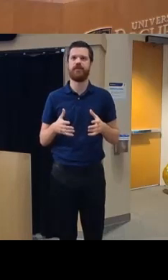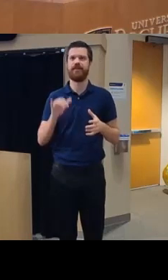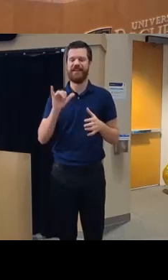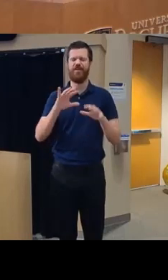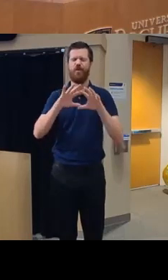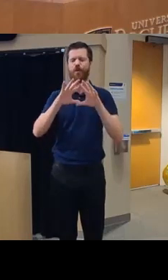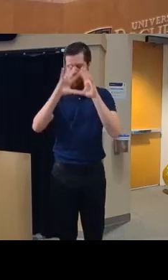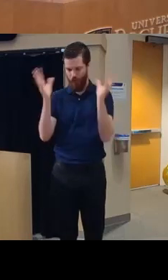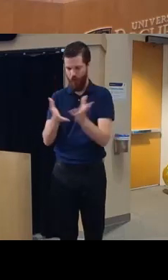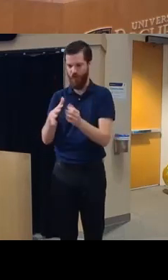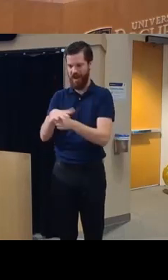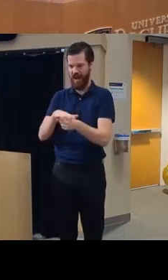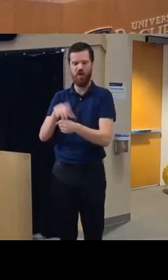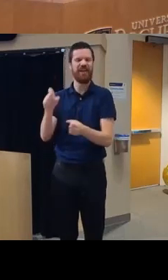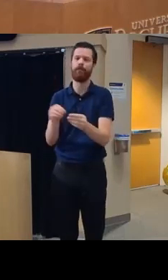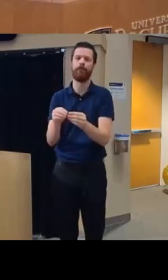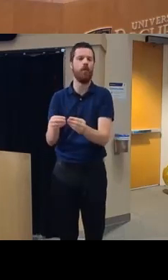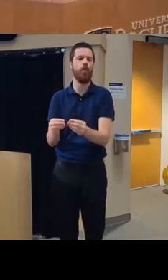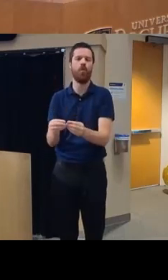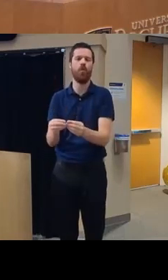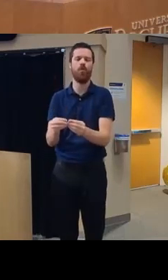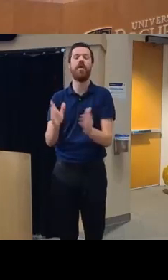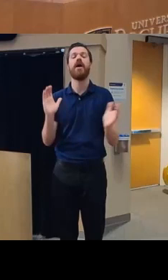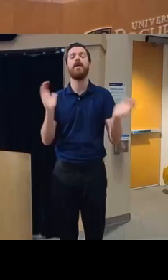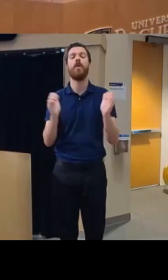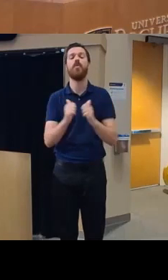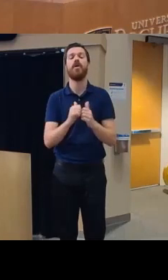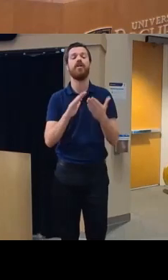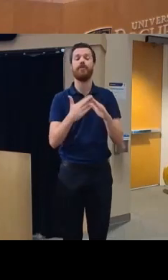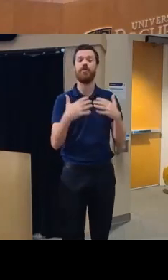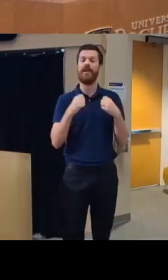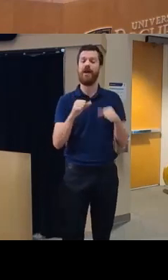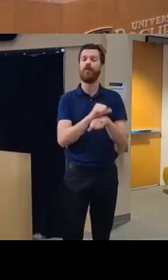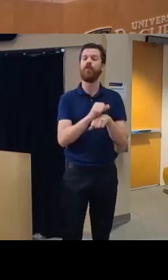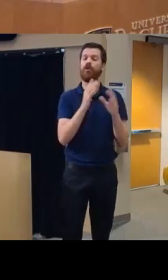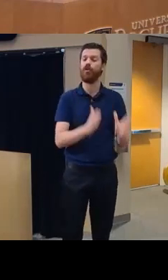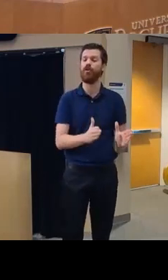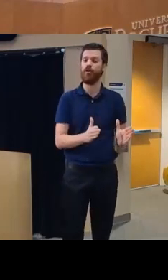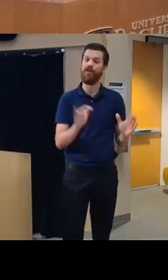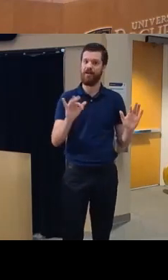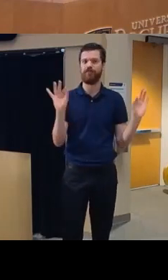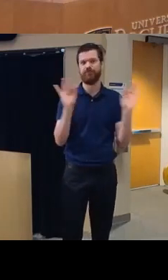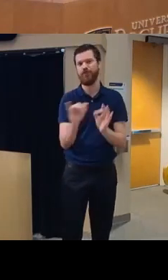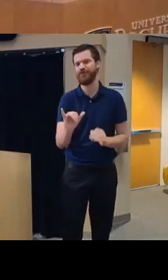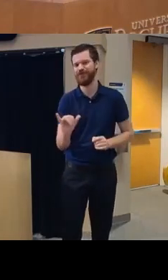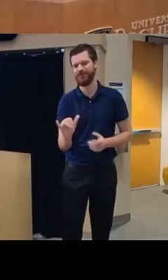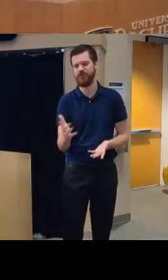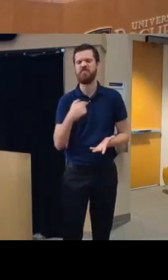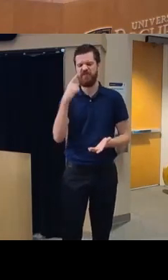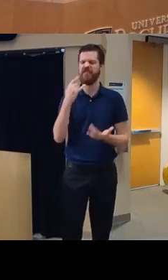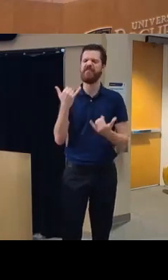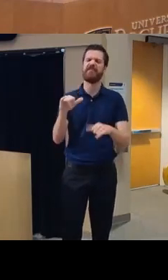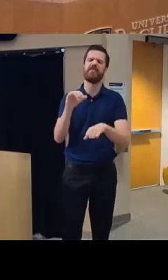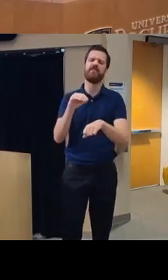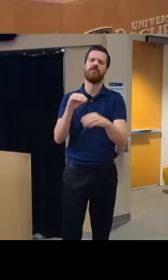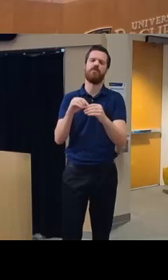whole area that needs more. I think kind of the comparison with community health workers is also really important. And so I think more work needs to